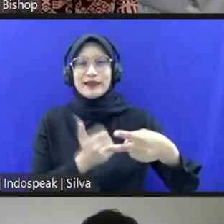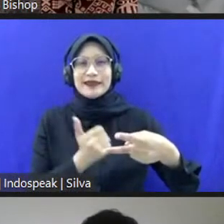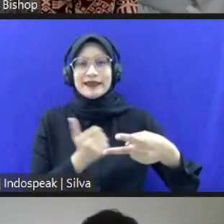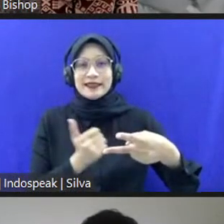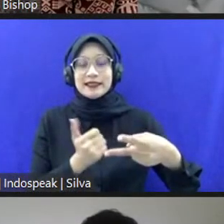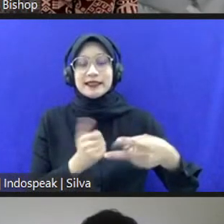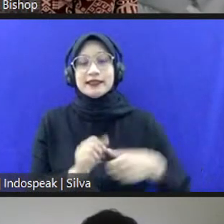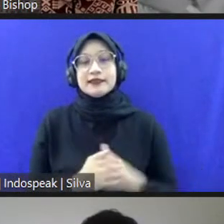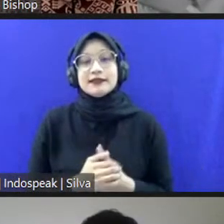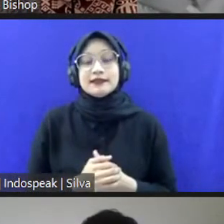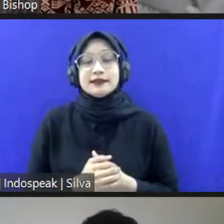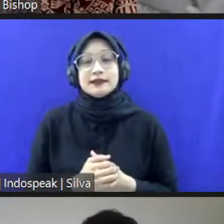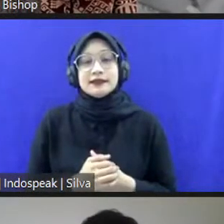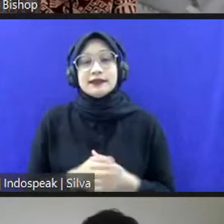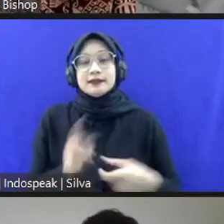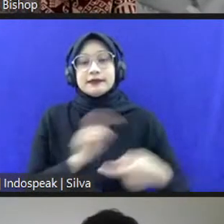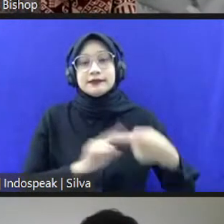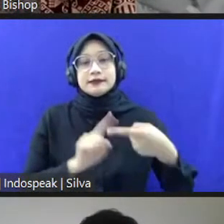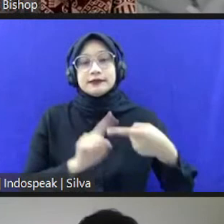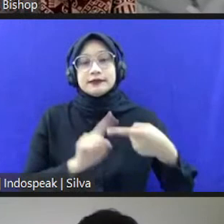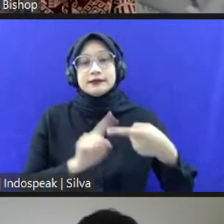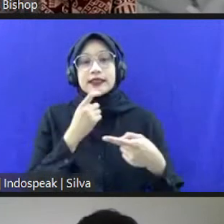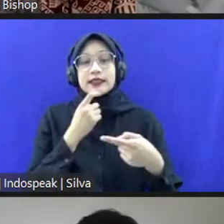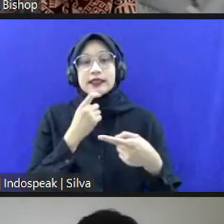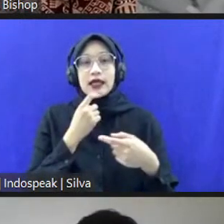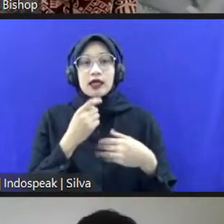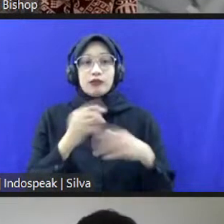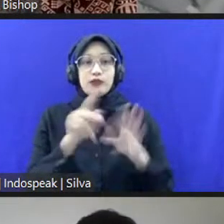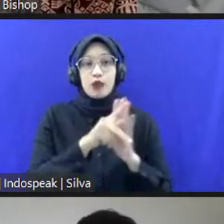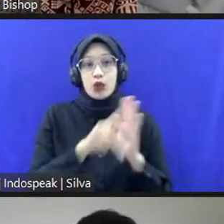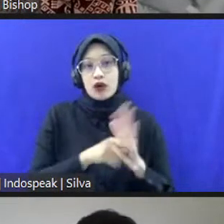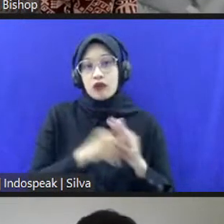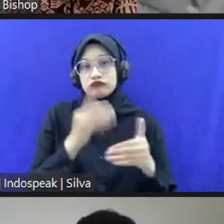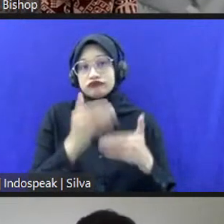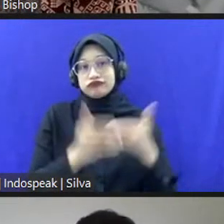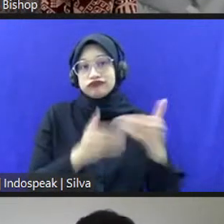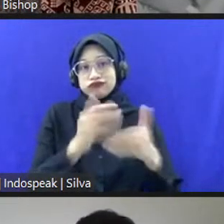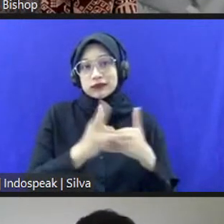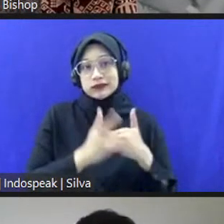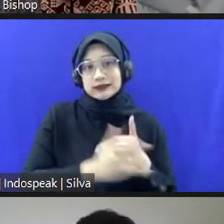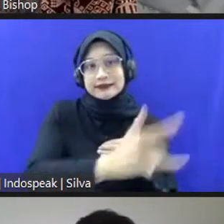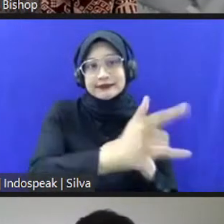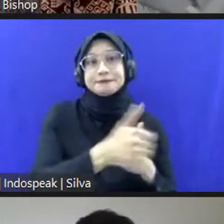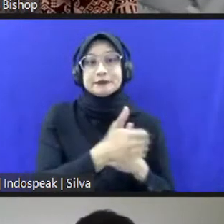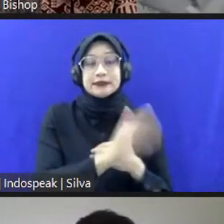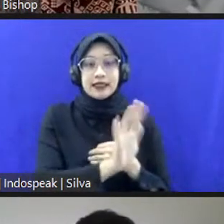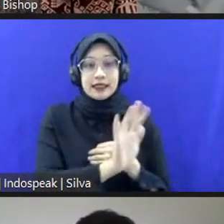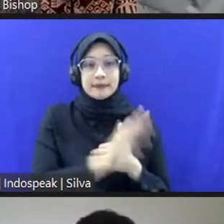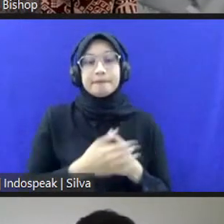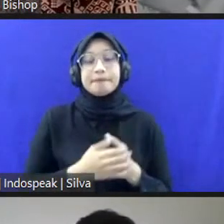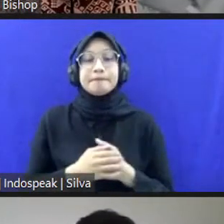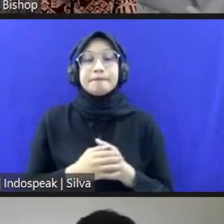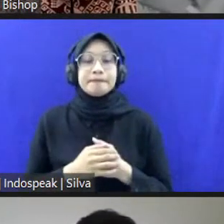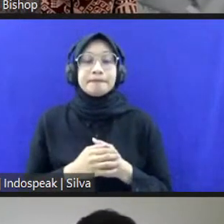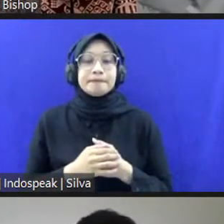ask. The first one is about the sustainability of the intervention. What